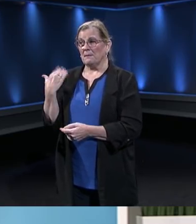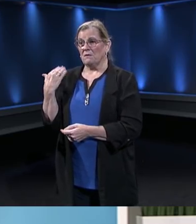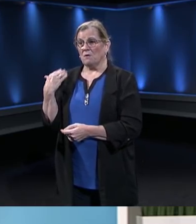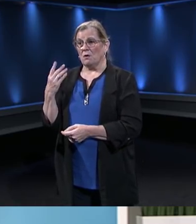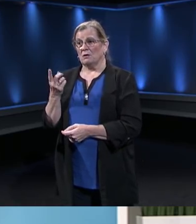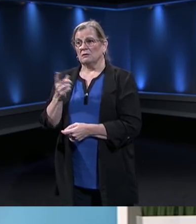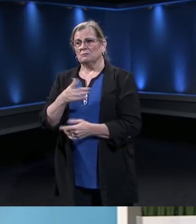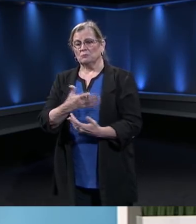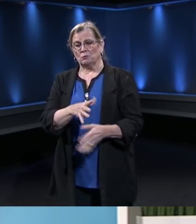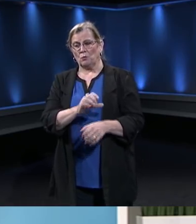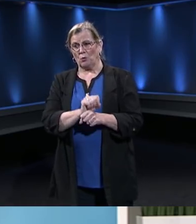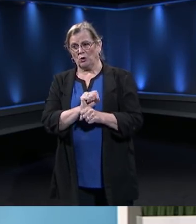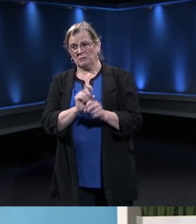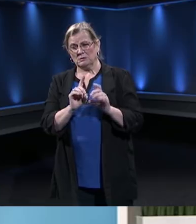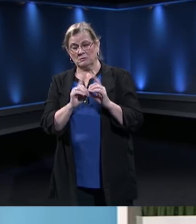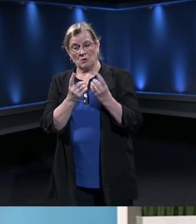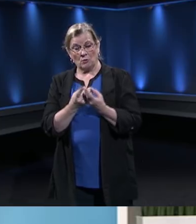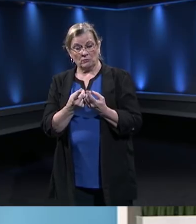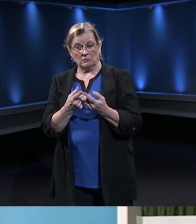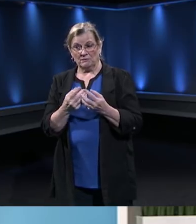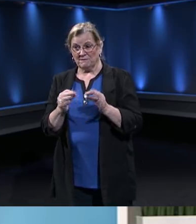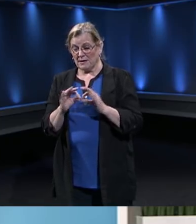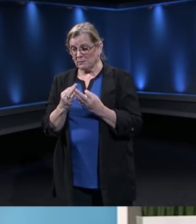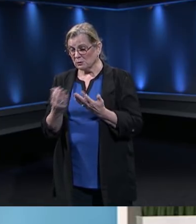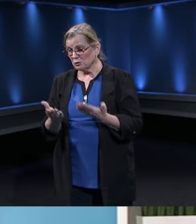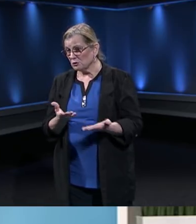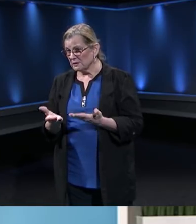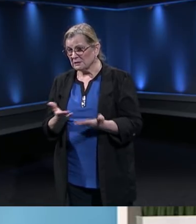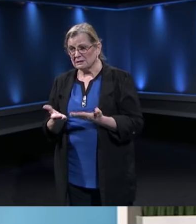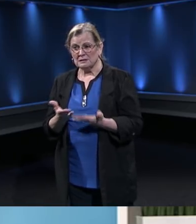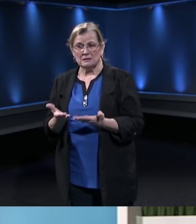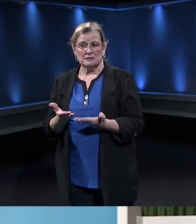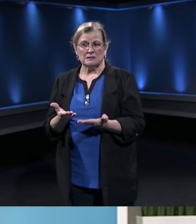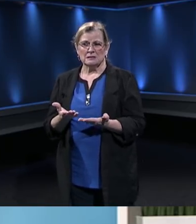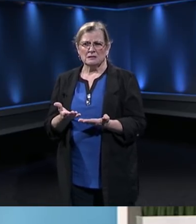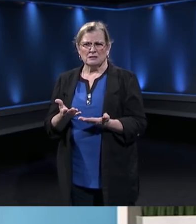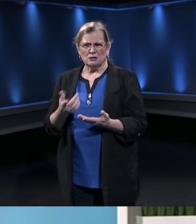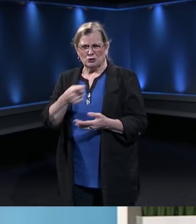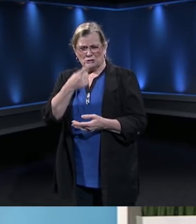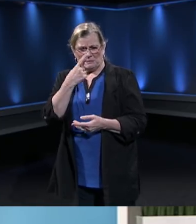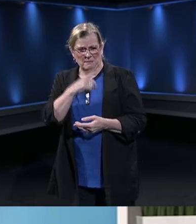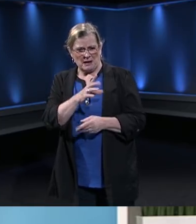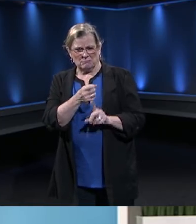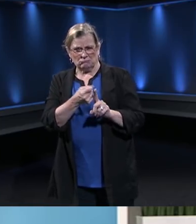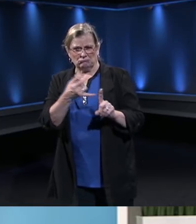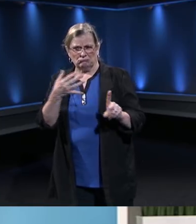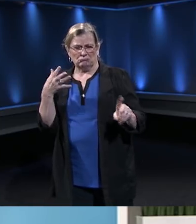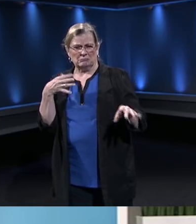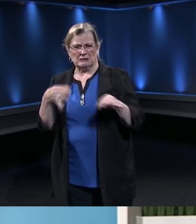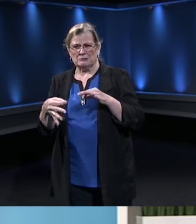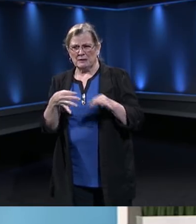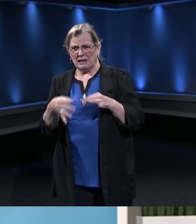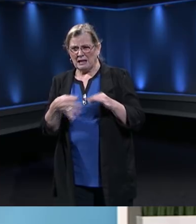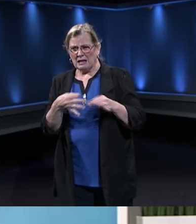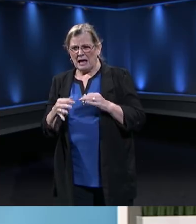teams around all kinds of things. Can you talk a little bit about some of the work that we can do to provide support